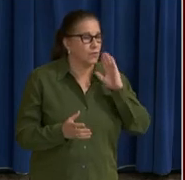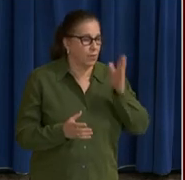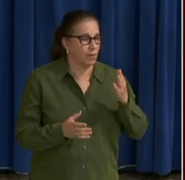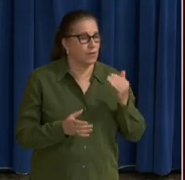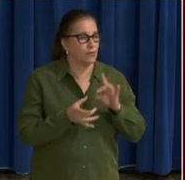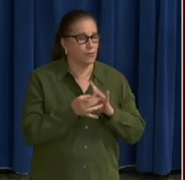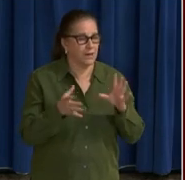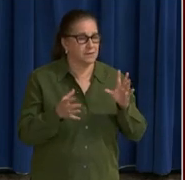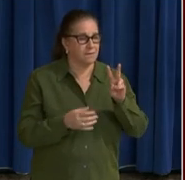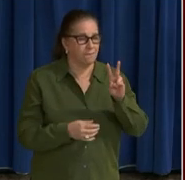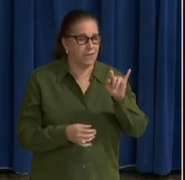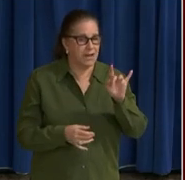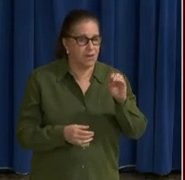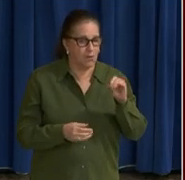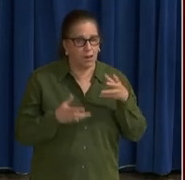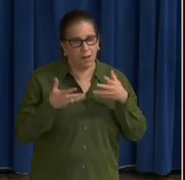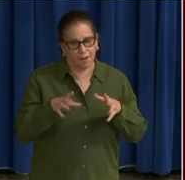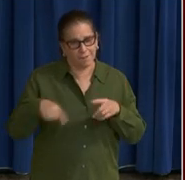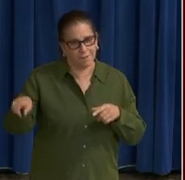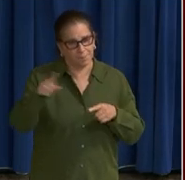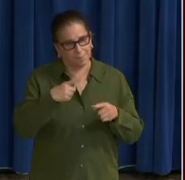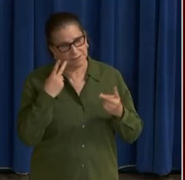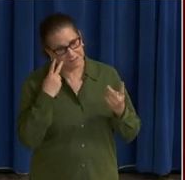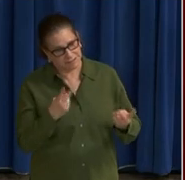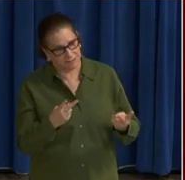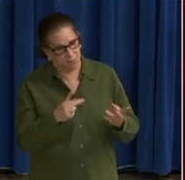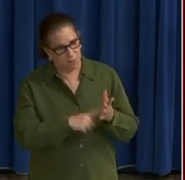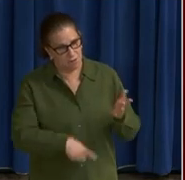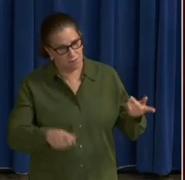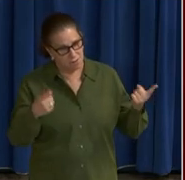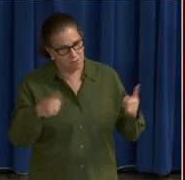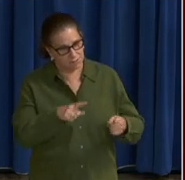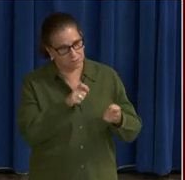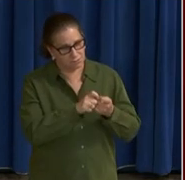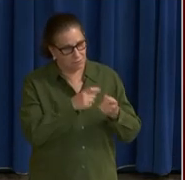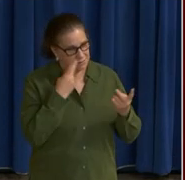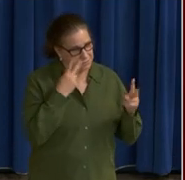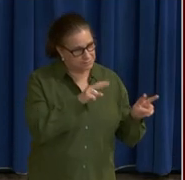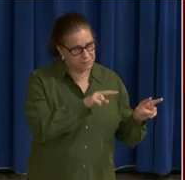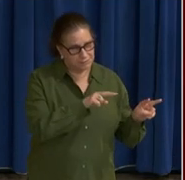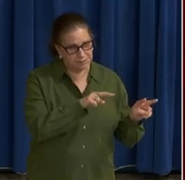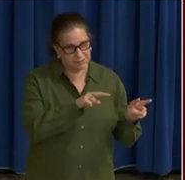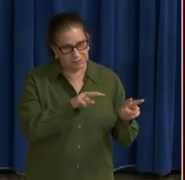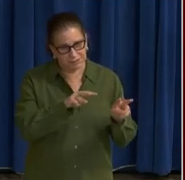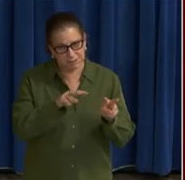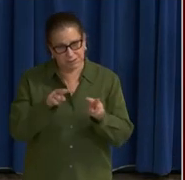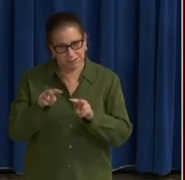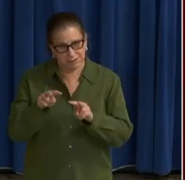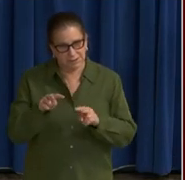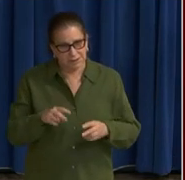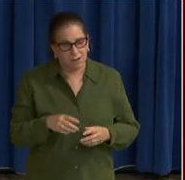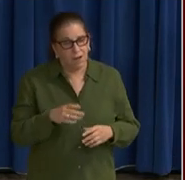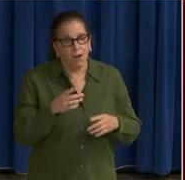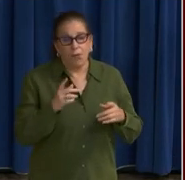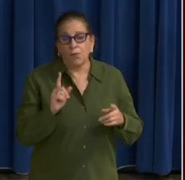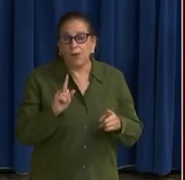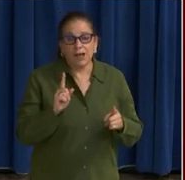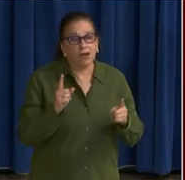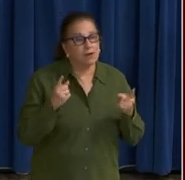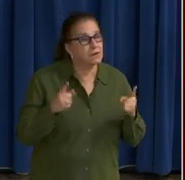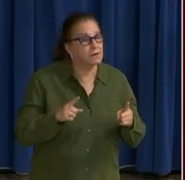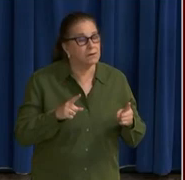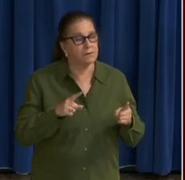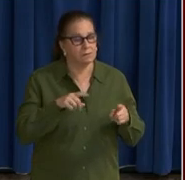occurred yesterday afternoon in the 200 block of Orange Street Southeast. The footage is currently available